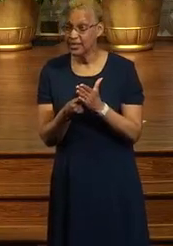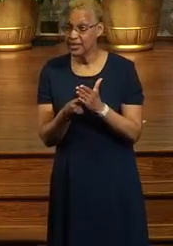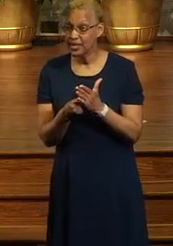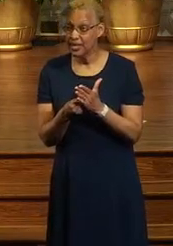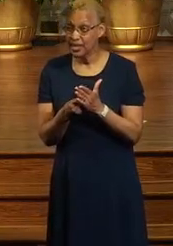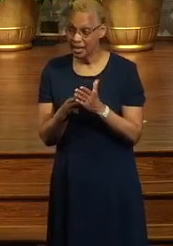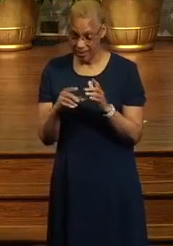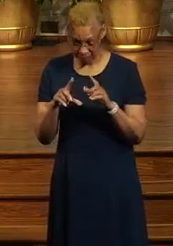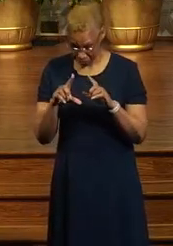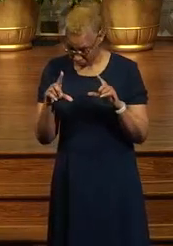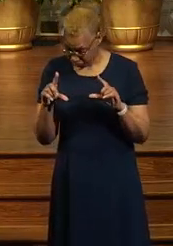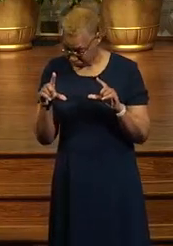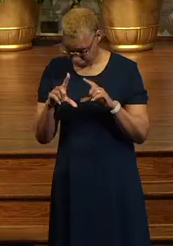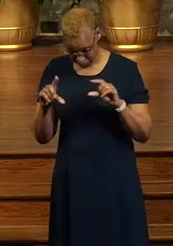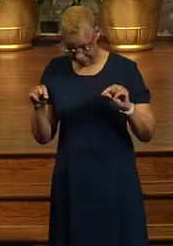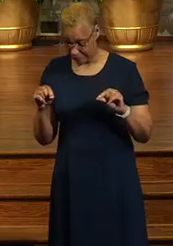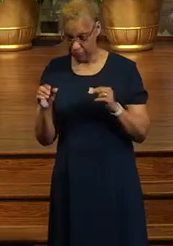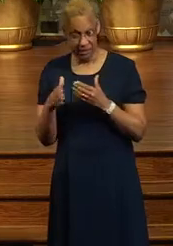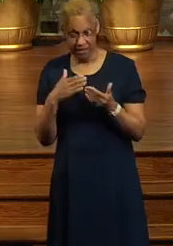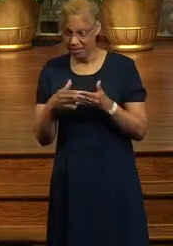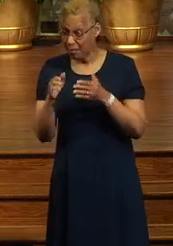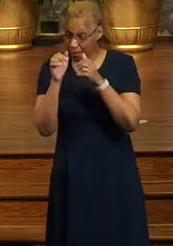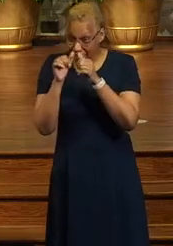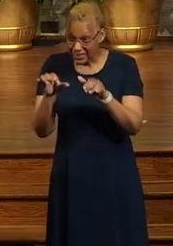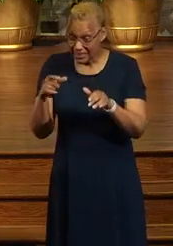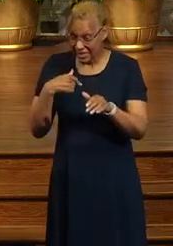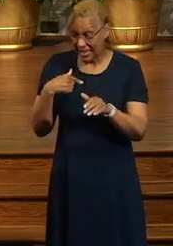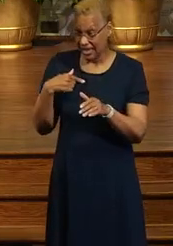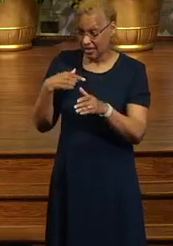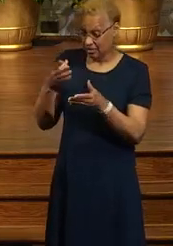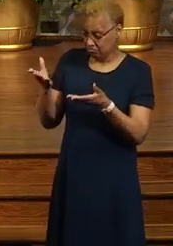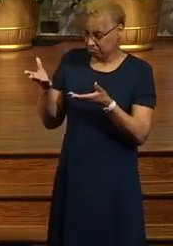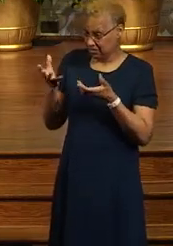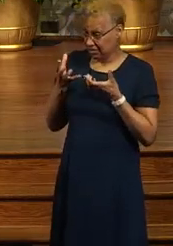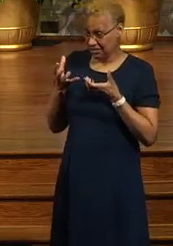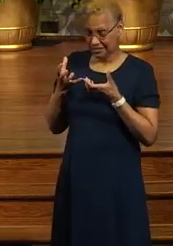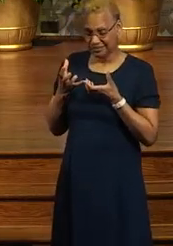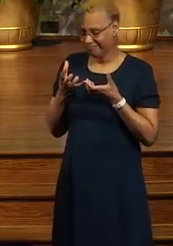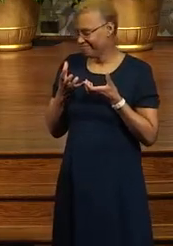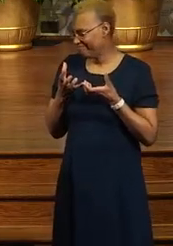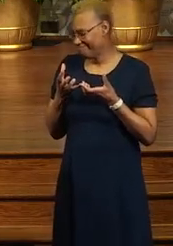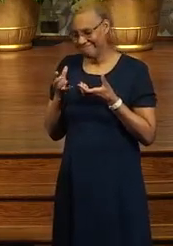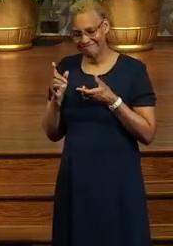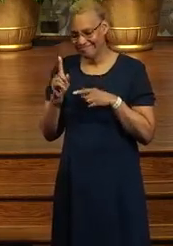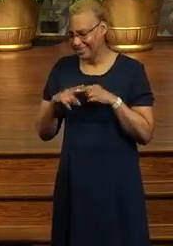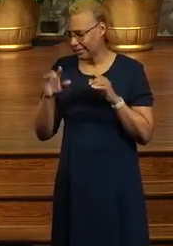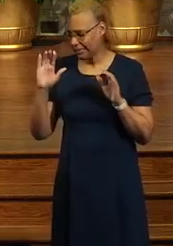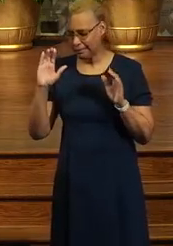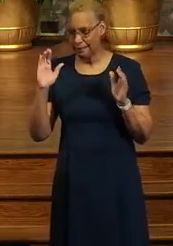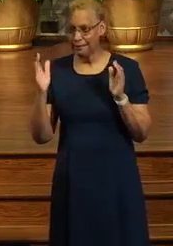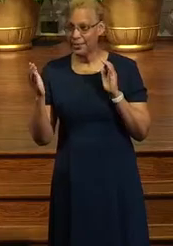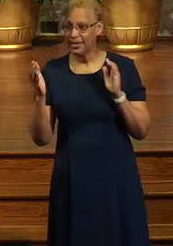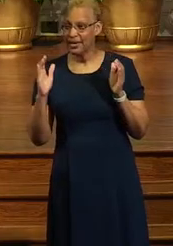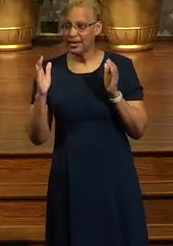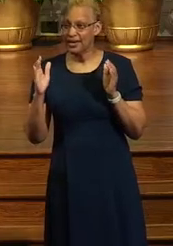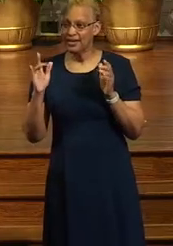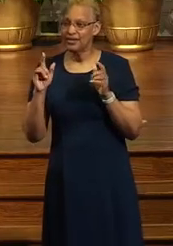and whatever kind of blessing comes out, it can never beat the blessings when I use this